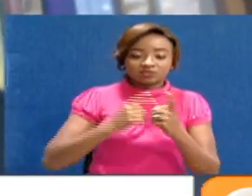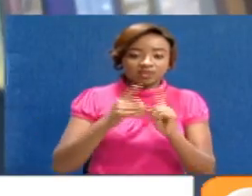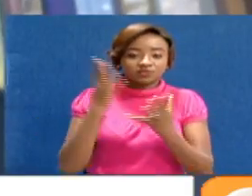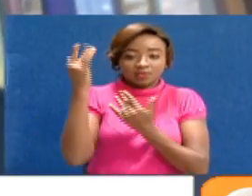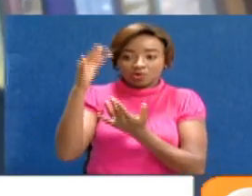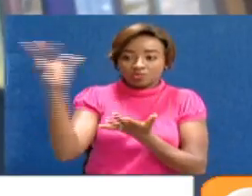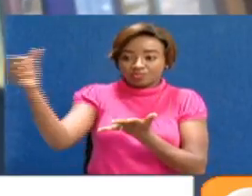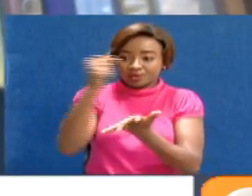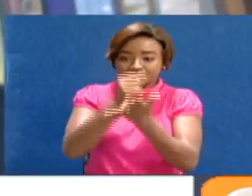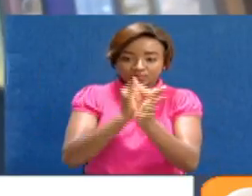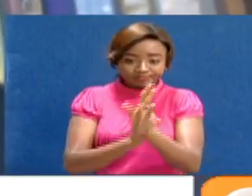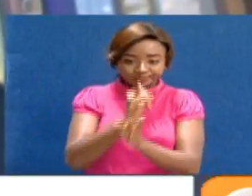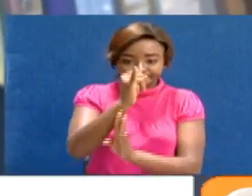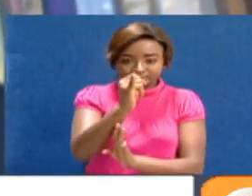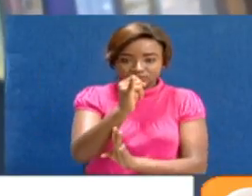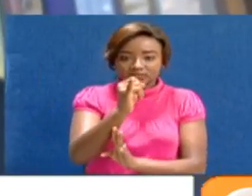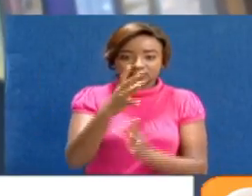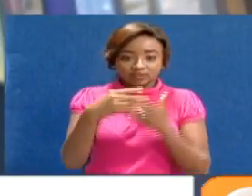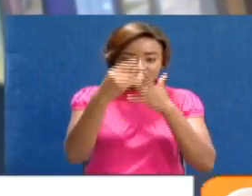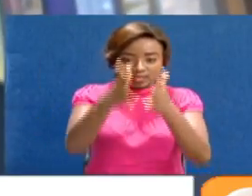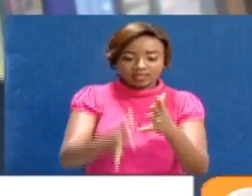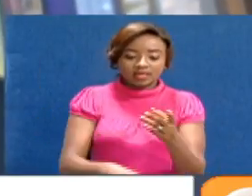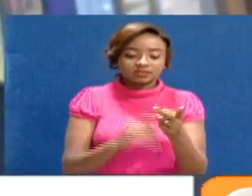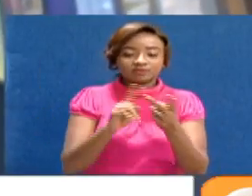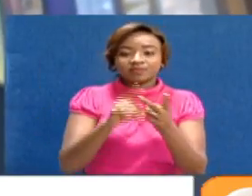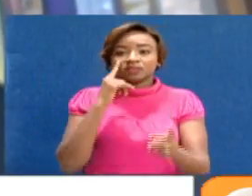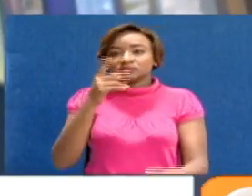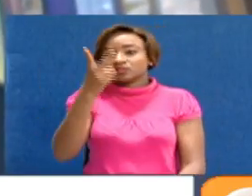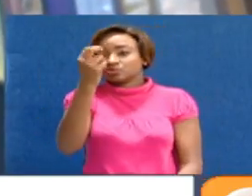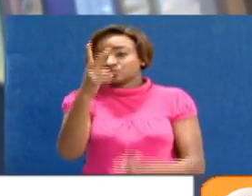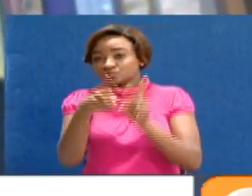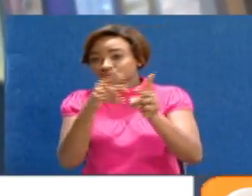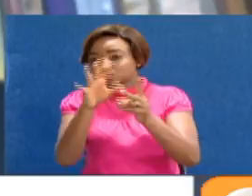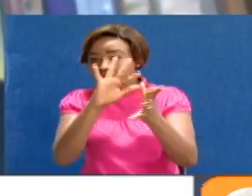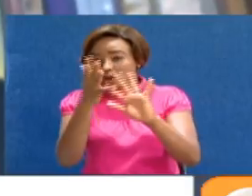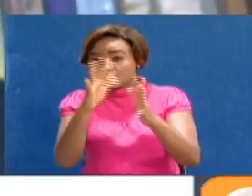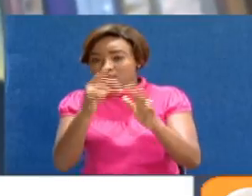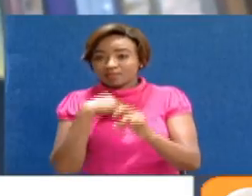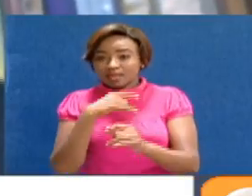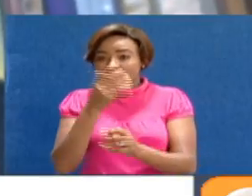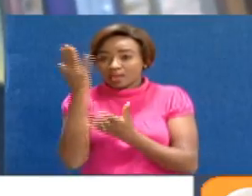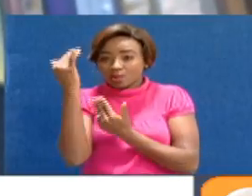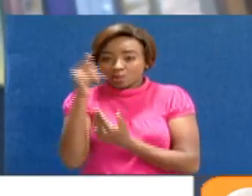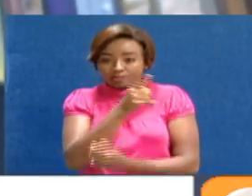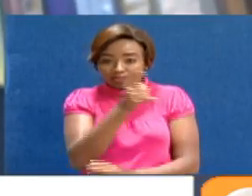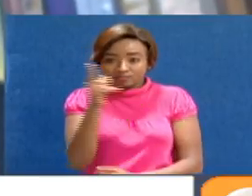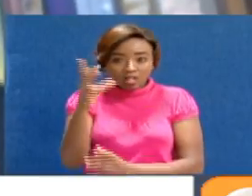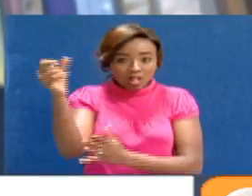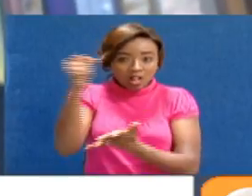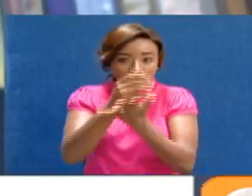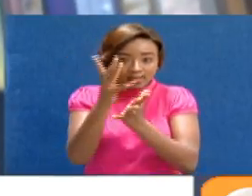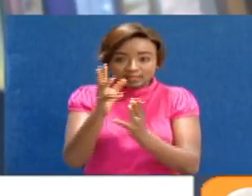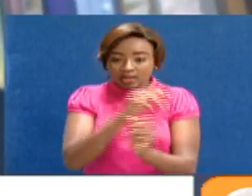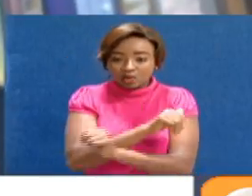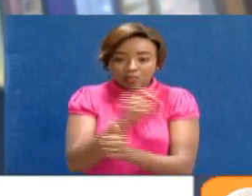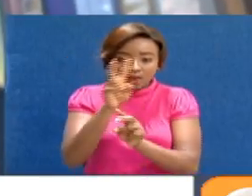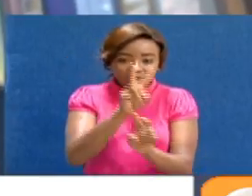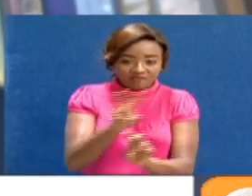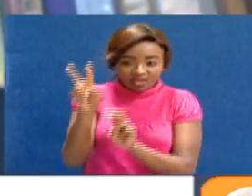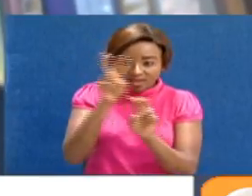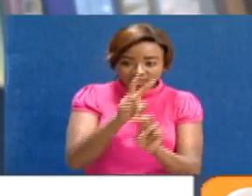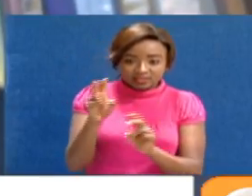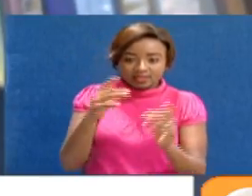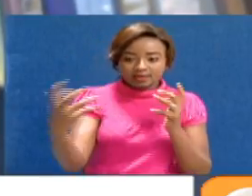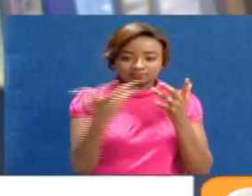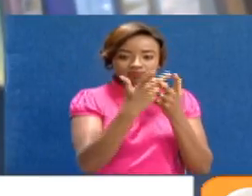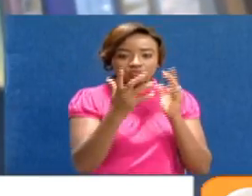elect leaders of integrity, looking into the future, looking into 2022, ensuring that these leaders are vetted as per the aspirations